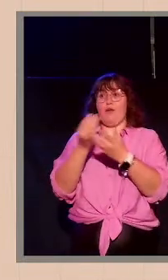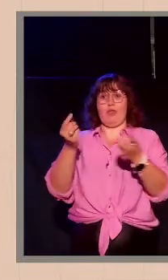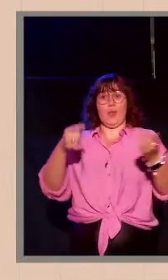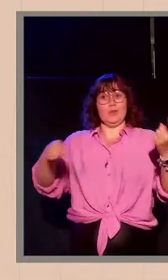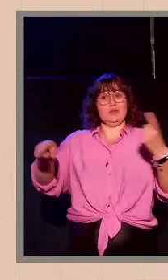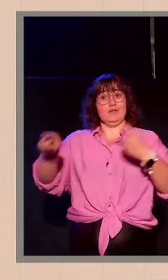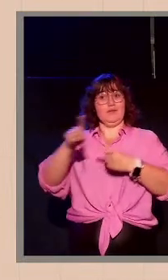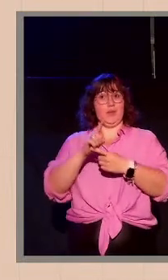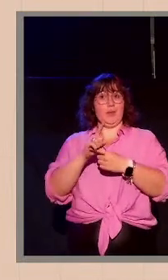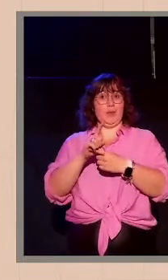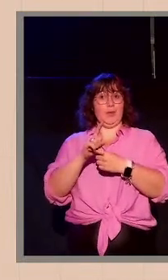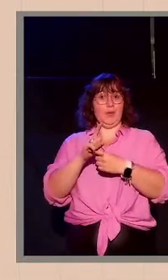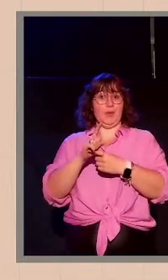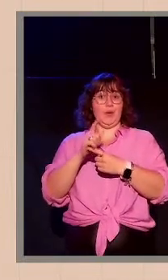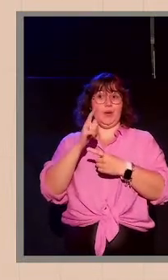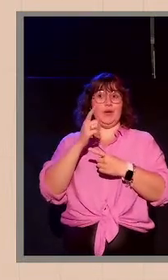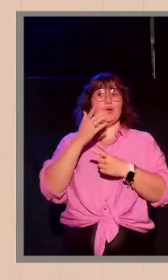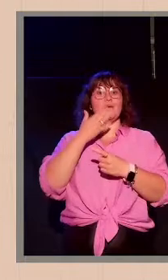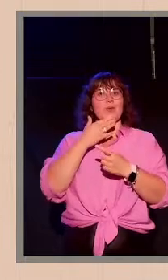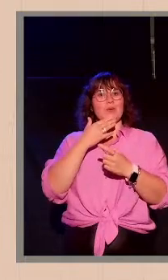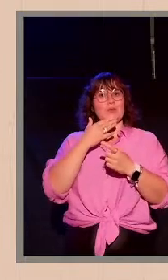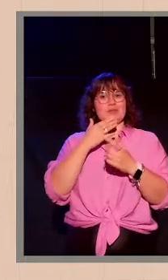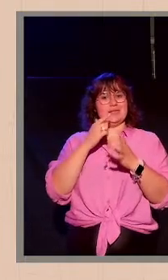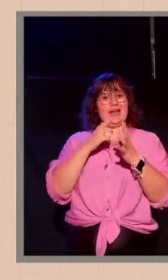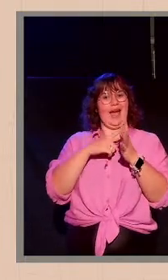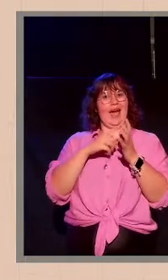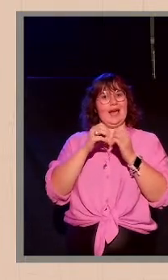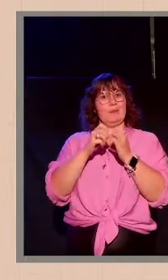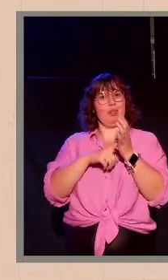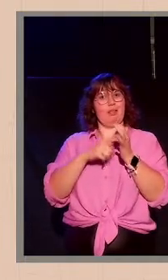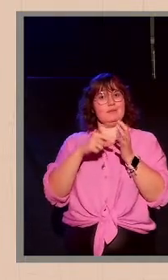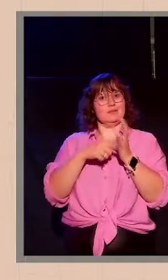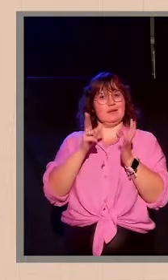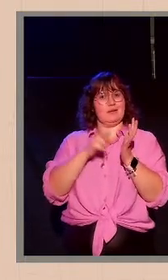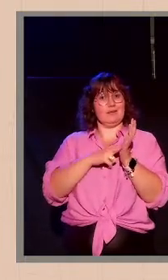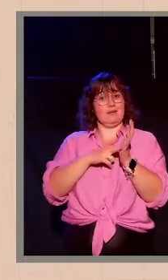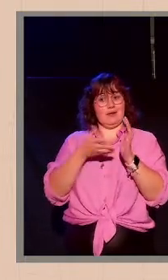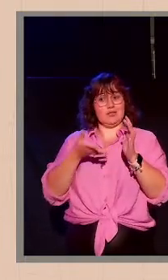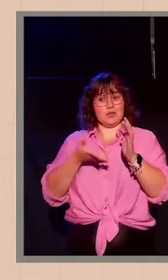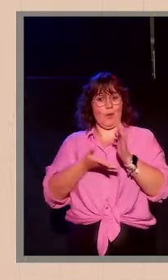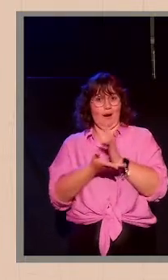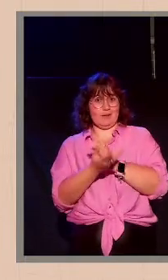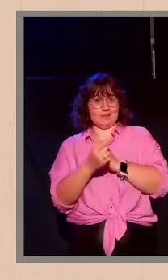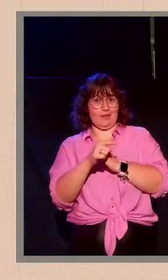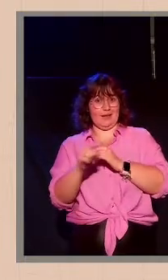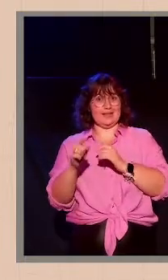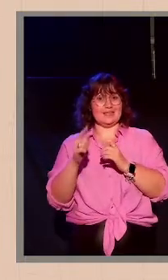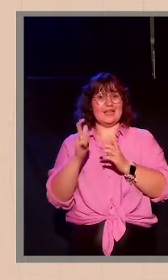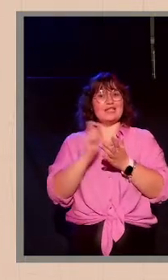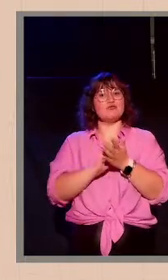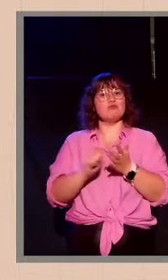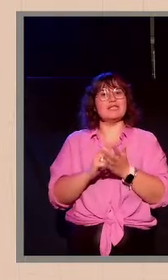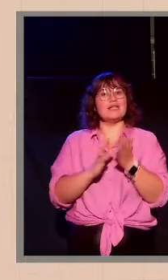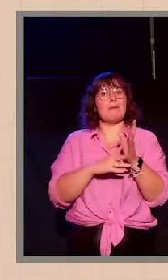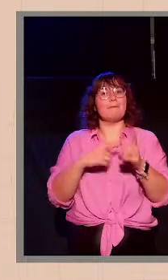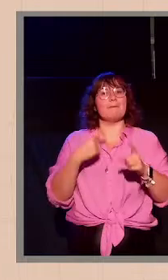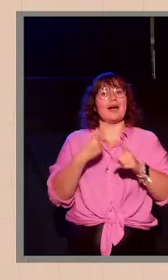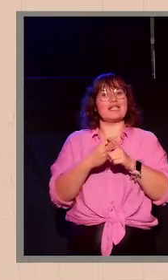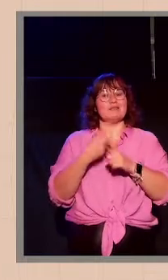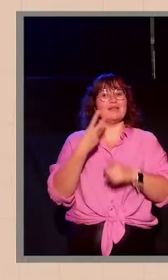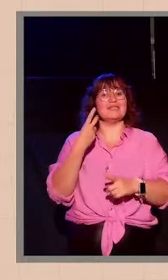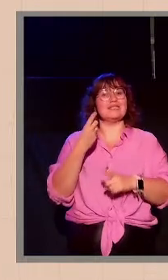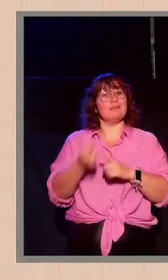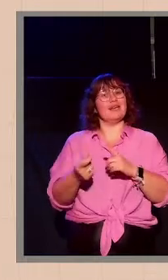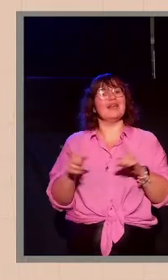who speak Ableton, and it's interesting actually underneath the hood here, this is actually written in Max MSP, the same language